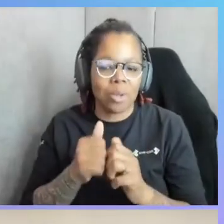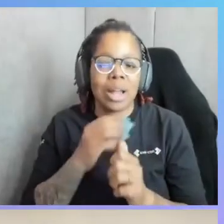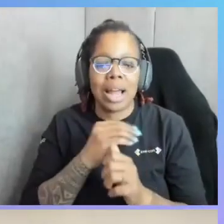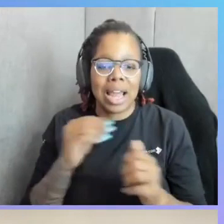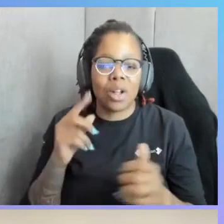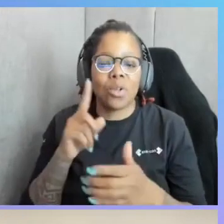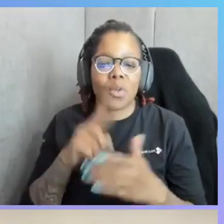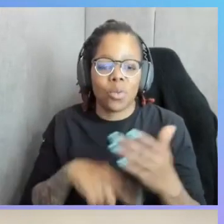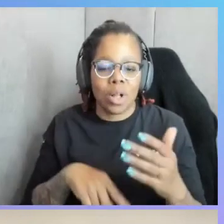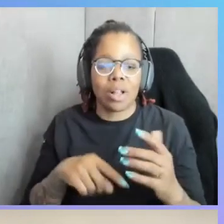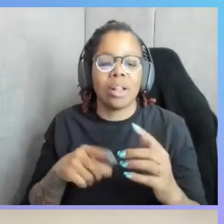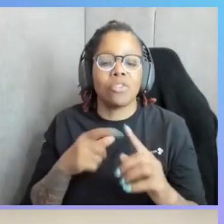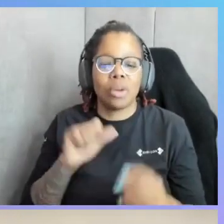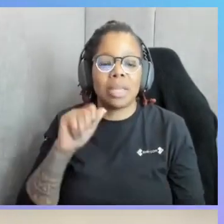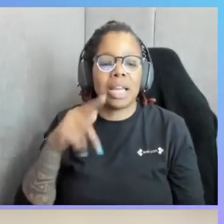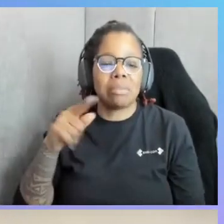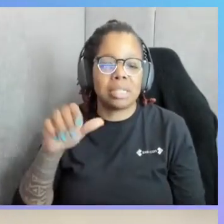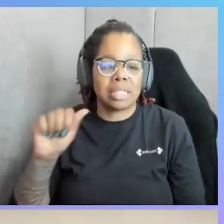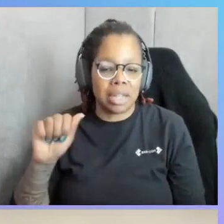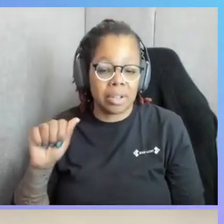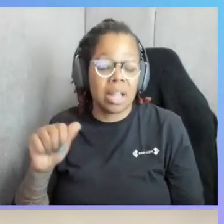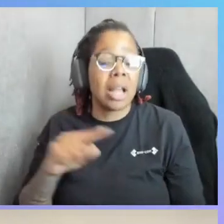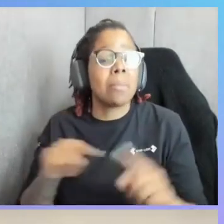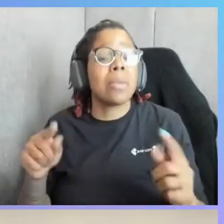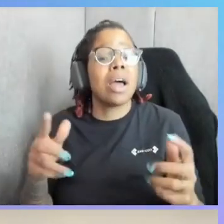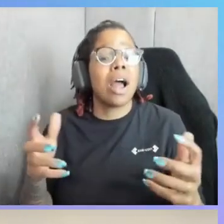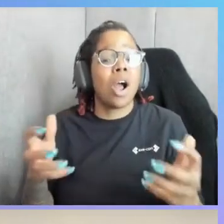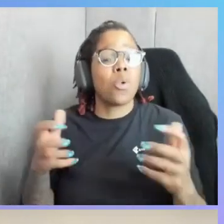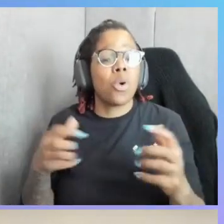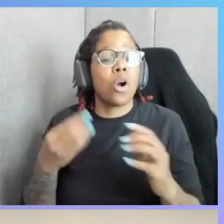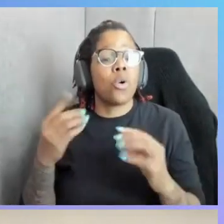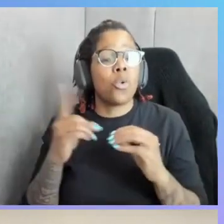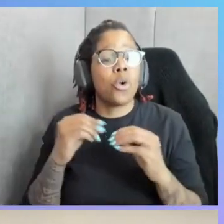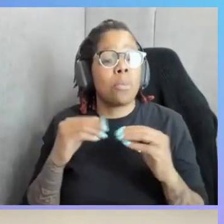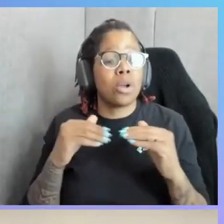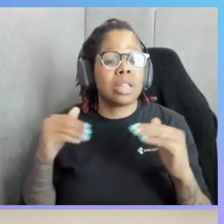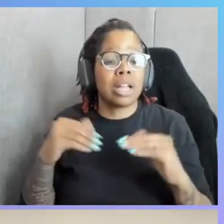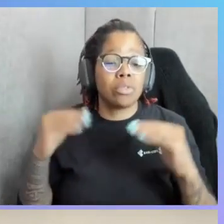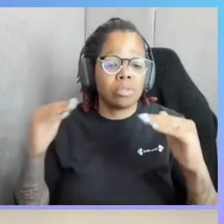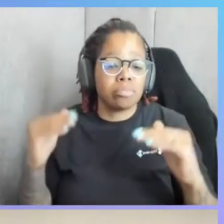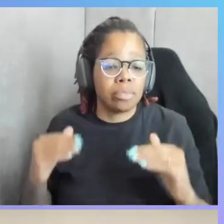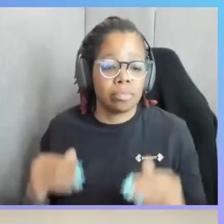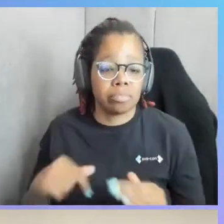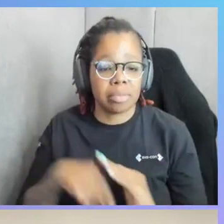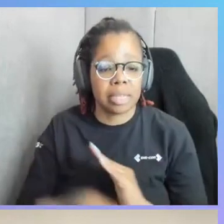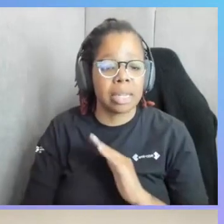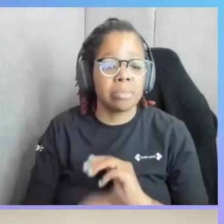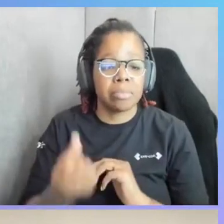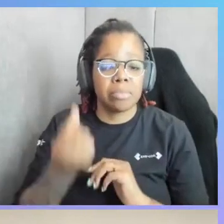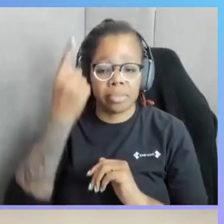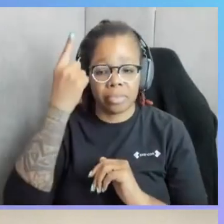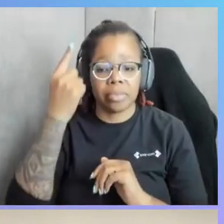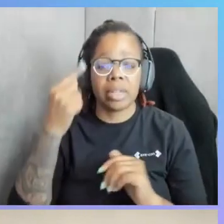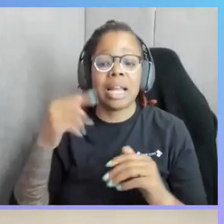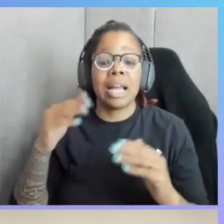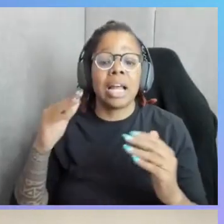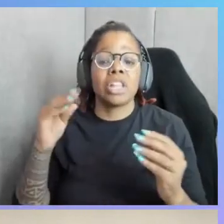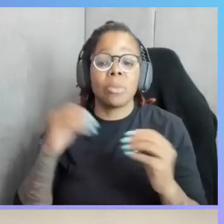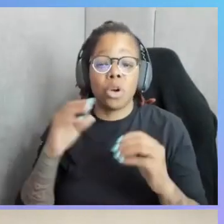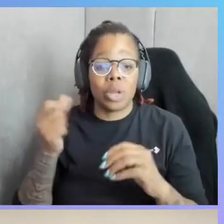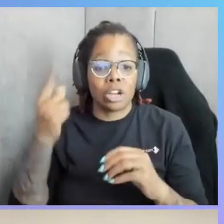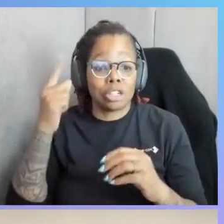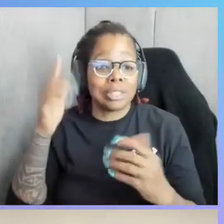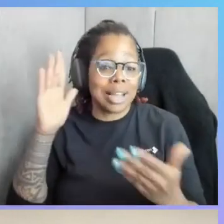the APCA, but I want to take you one level deeper in understanding. The more we understand, the less mysterious it is,